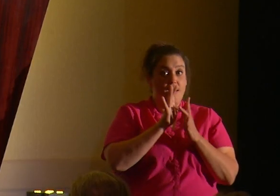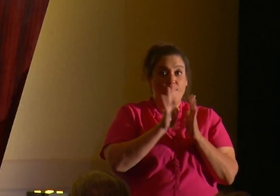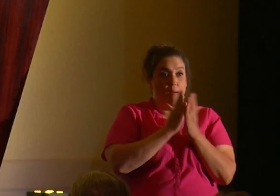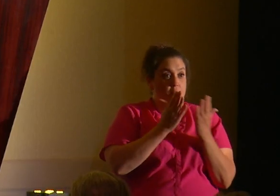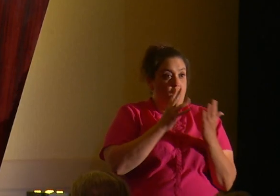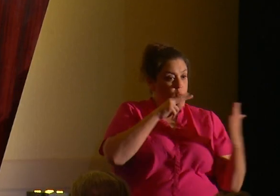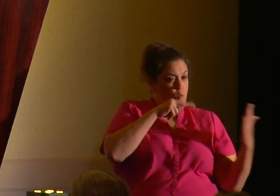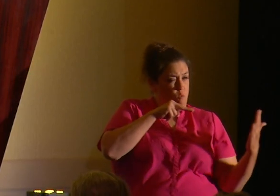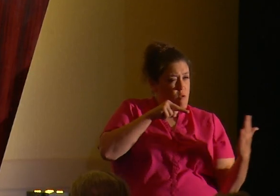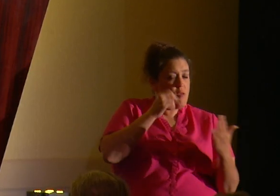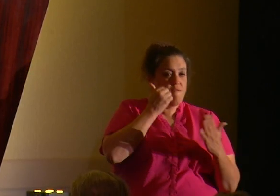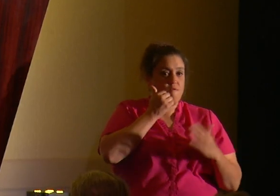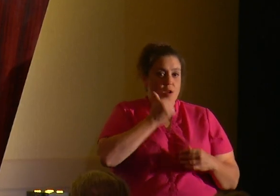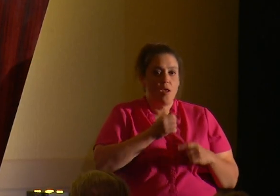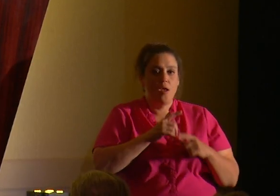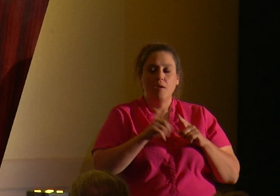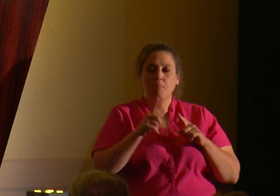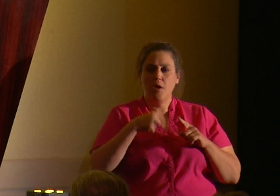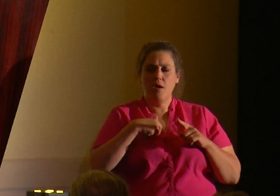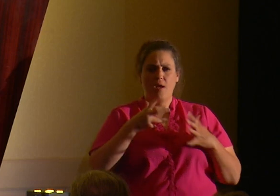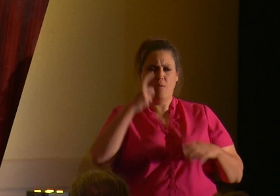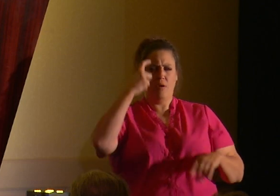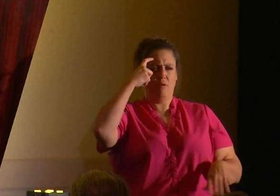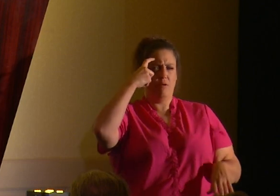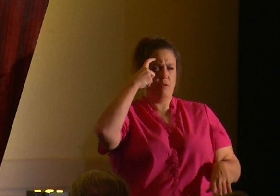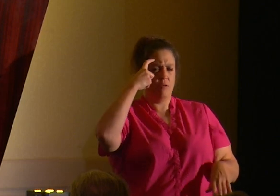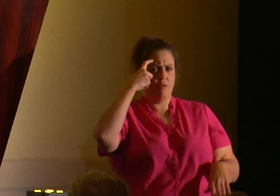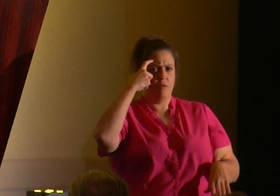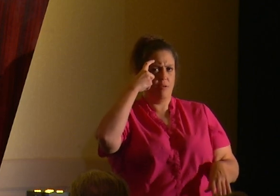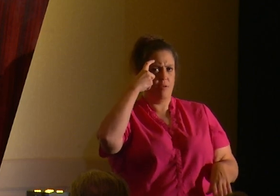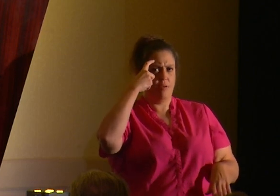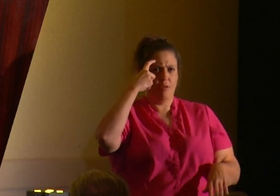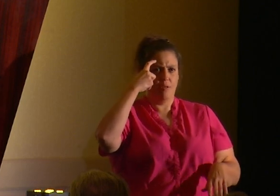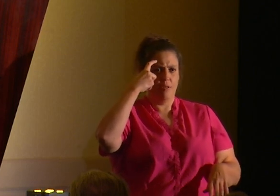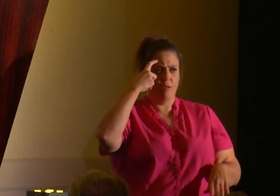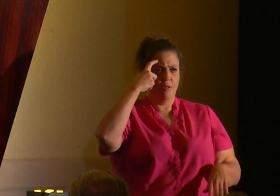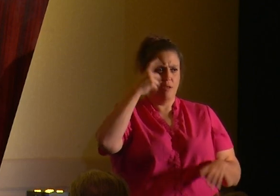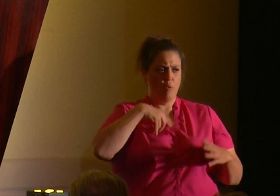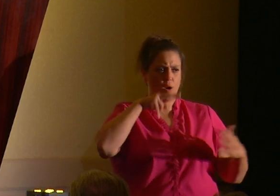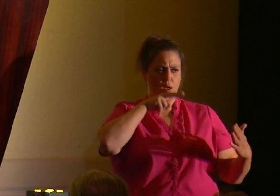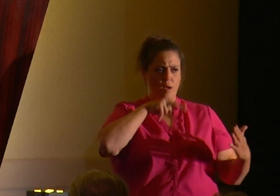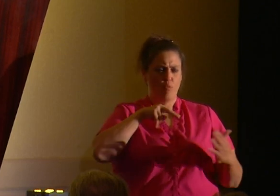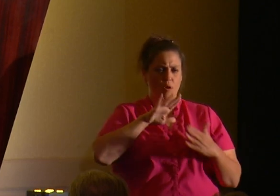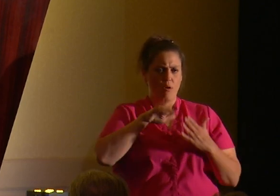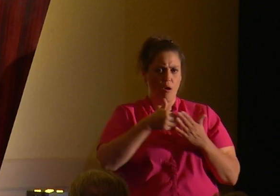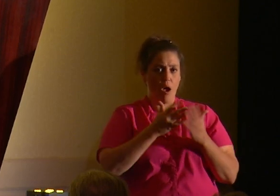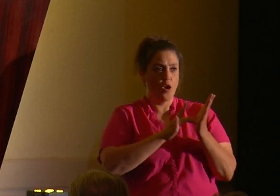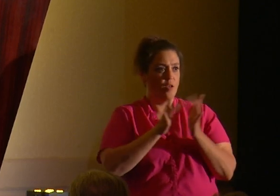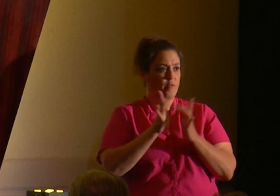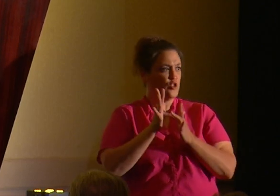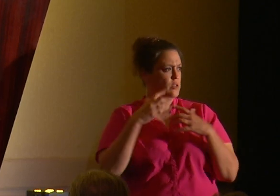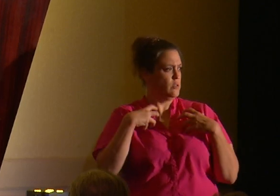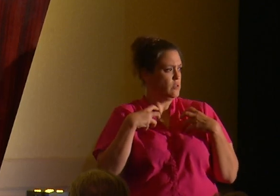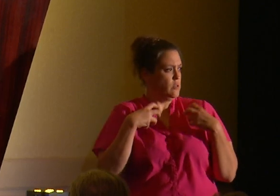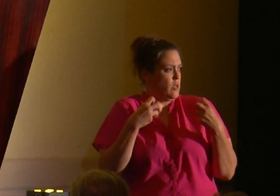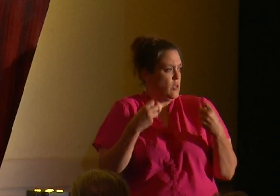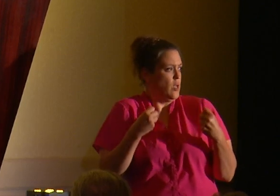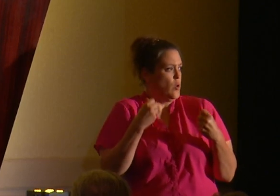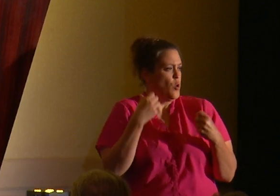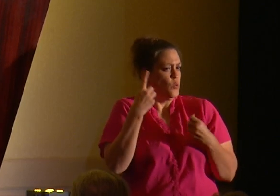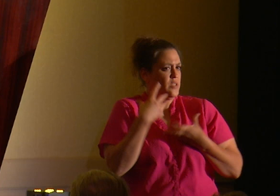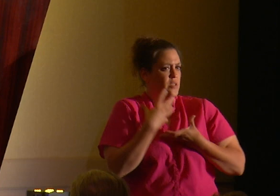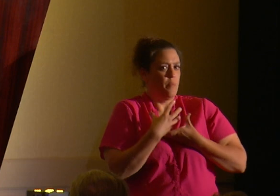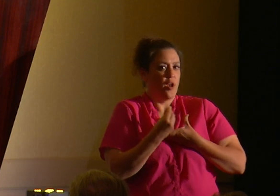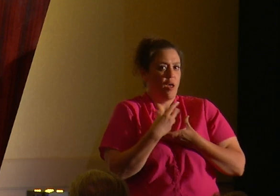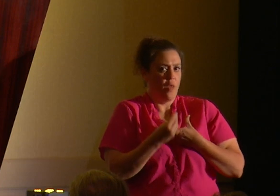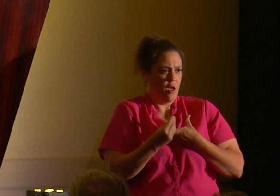day. But I already know in my mind that when I'm reading the Bible, all of Jesus' healings were always something that was on the outside. And